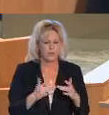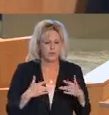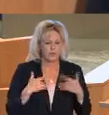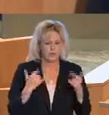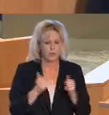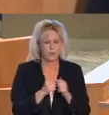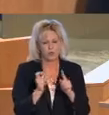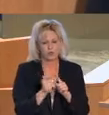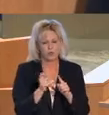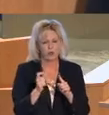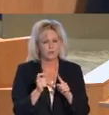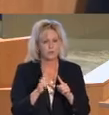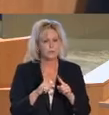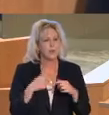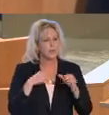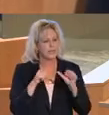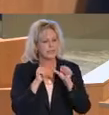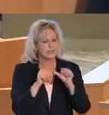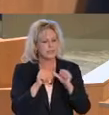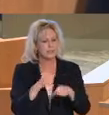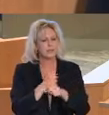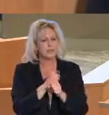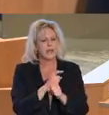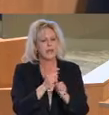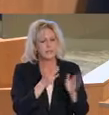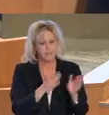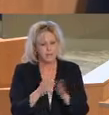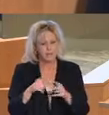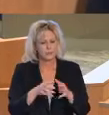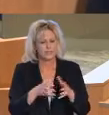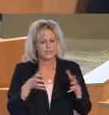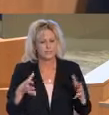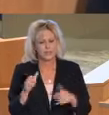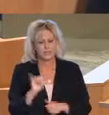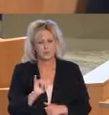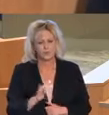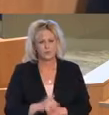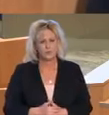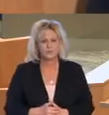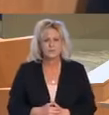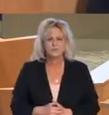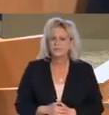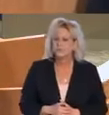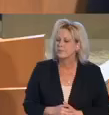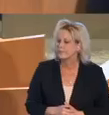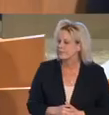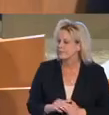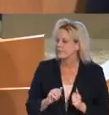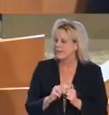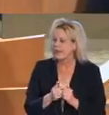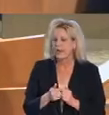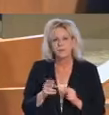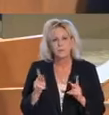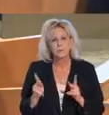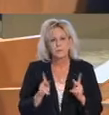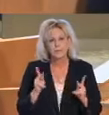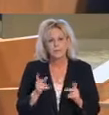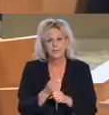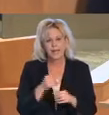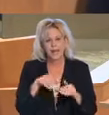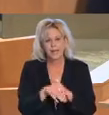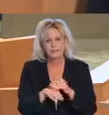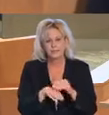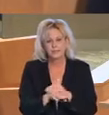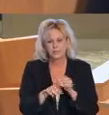serology. But we continue to make plans to expand that as well. How do folks get access to